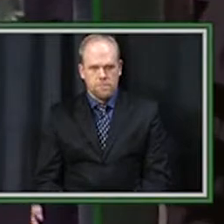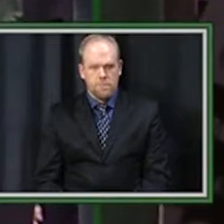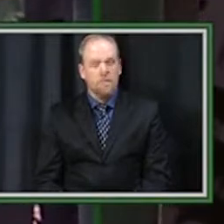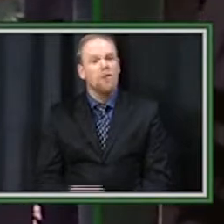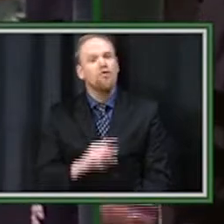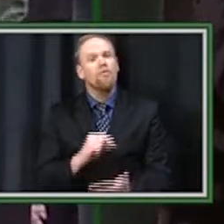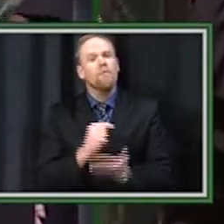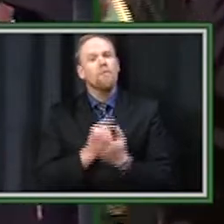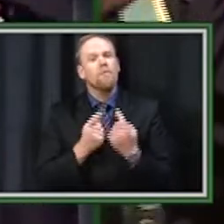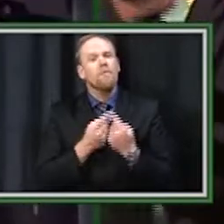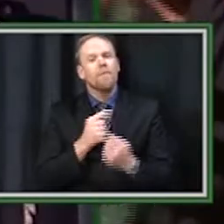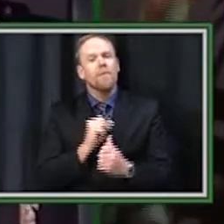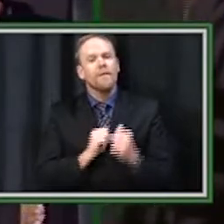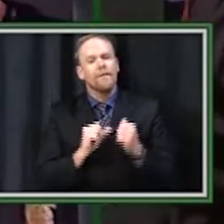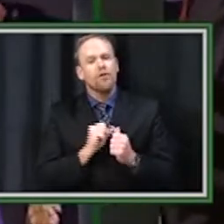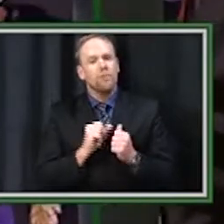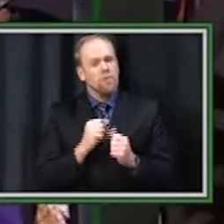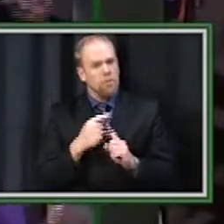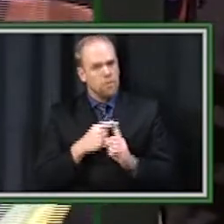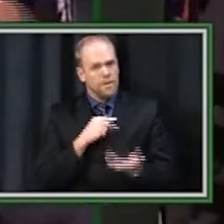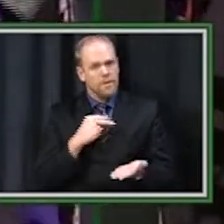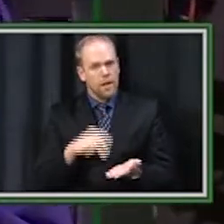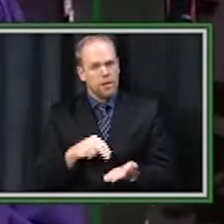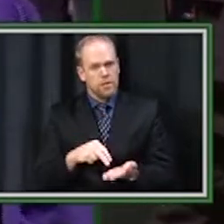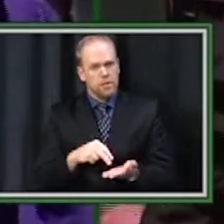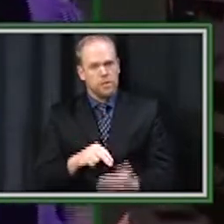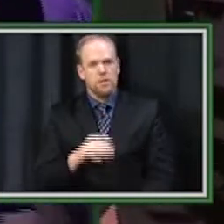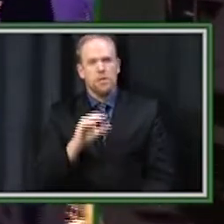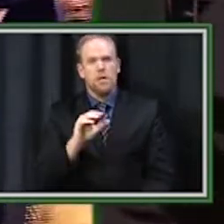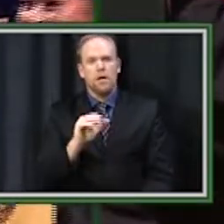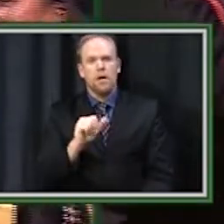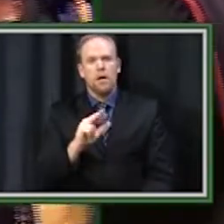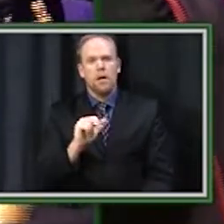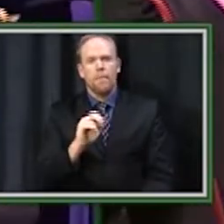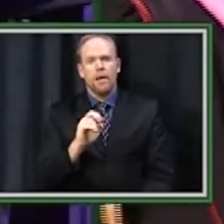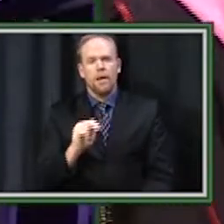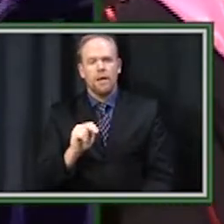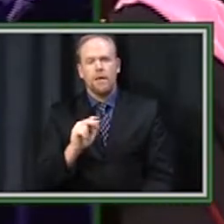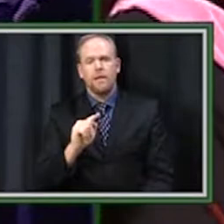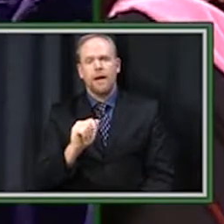Graduates from theater and dance, Carmen Kuykendall.